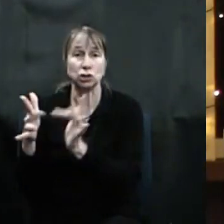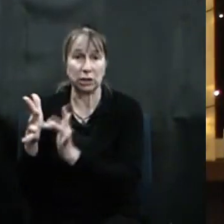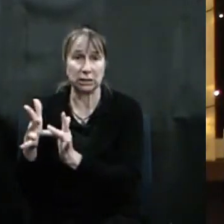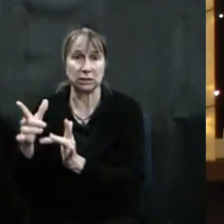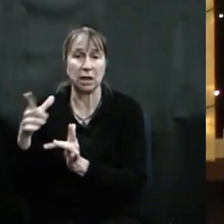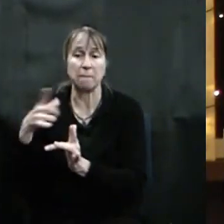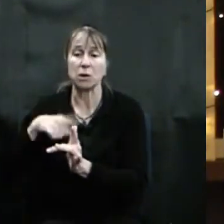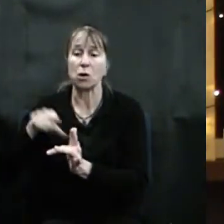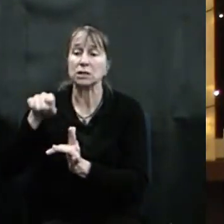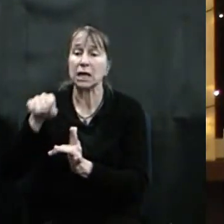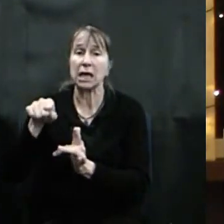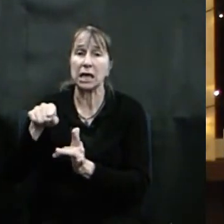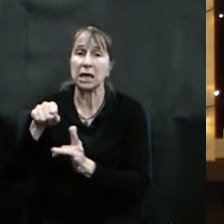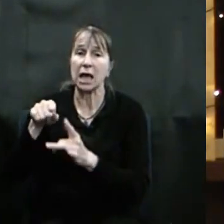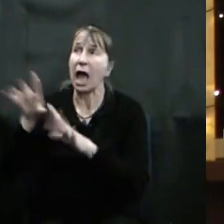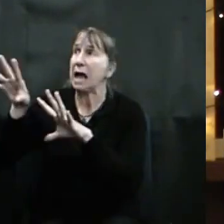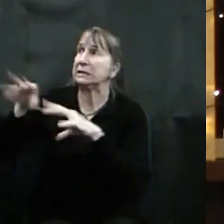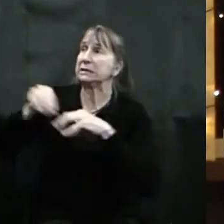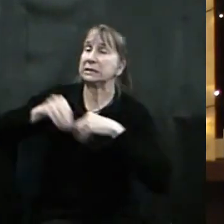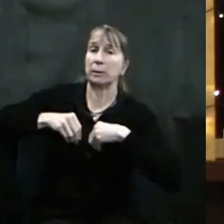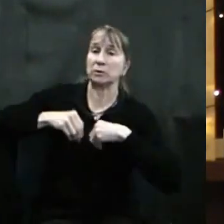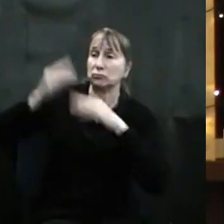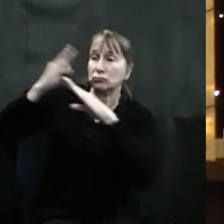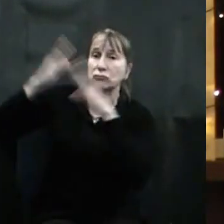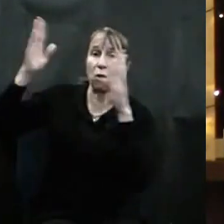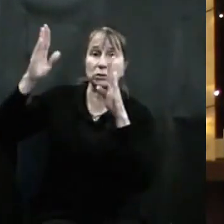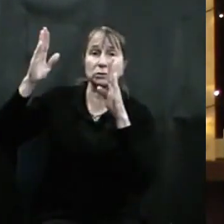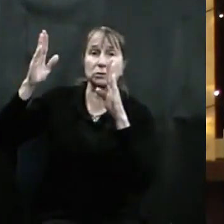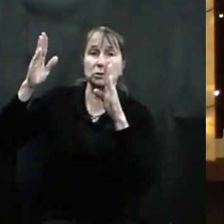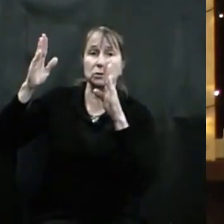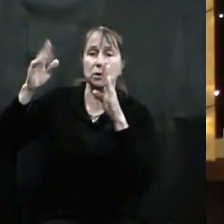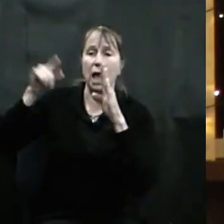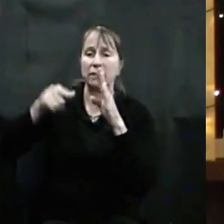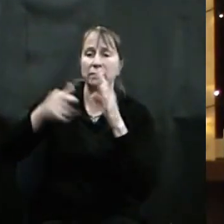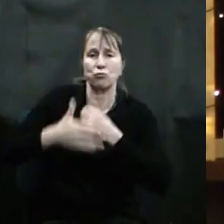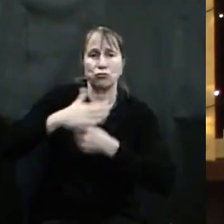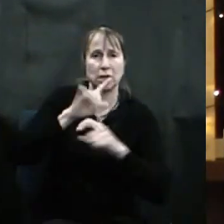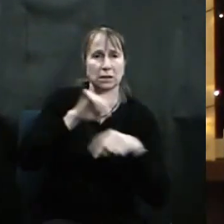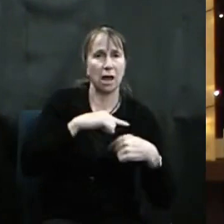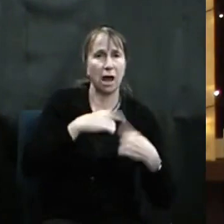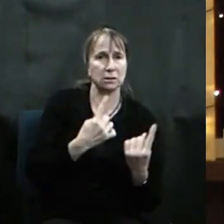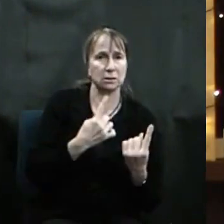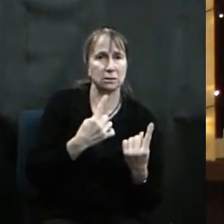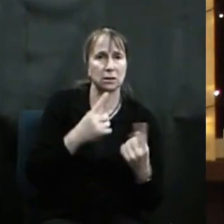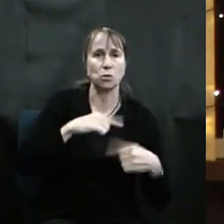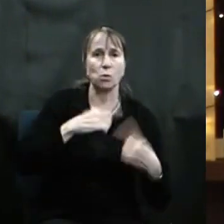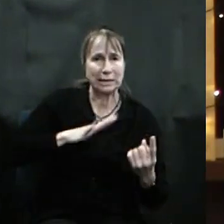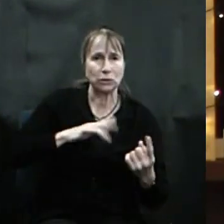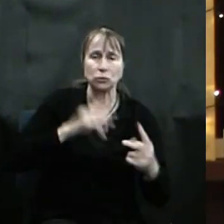There is only one place to look for hope if God is against you, and that is to God.